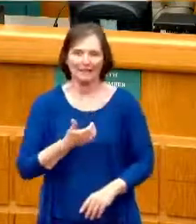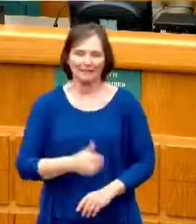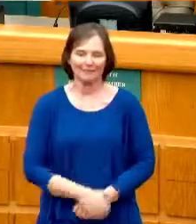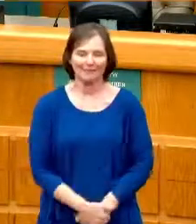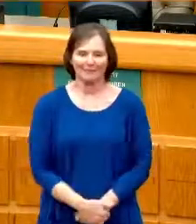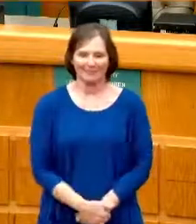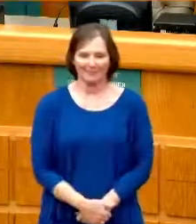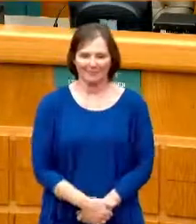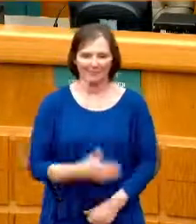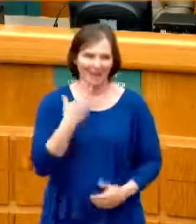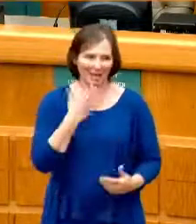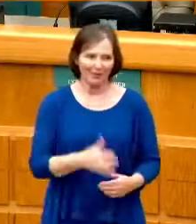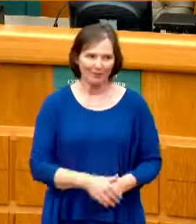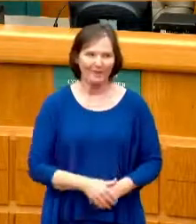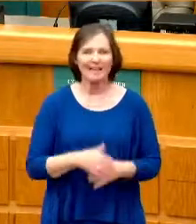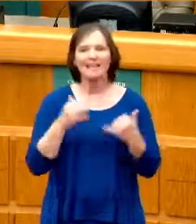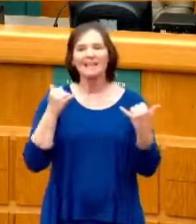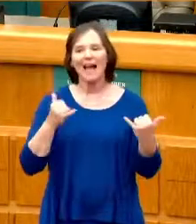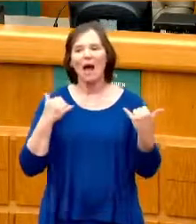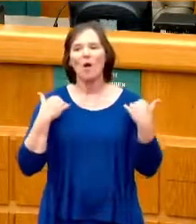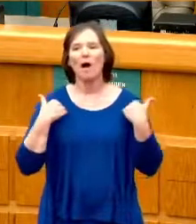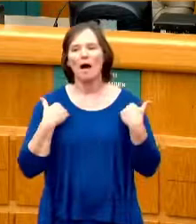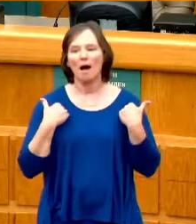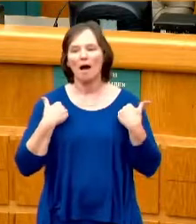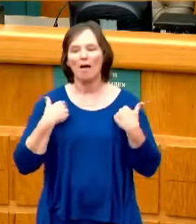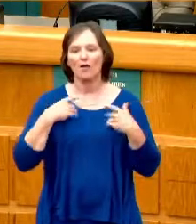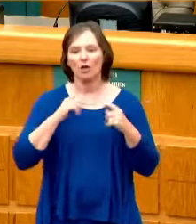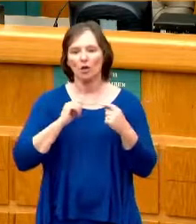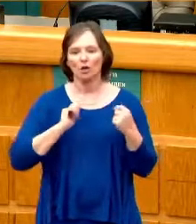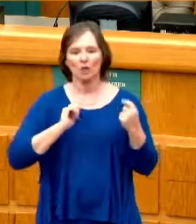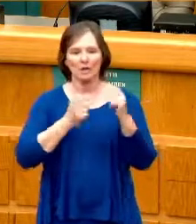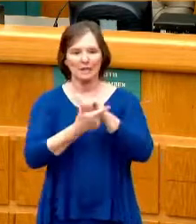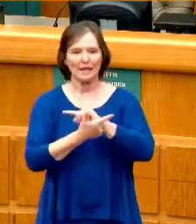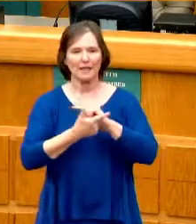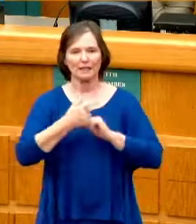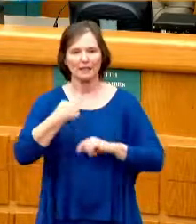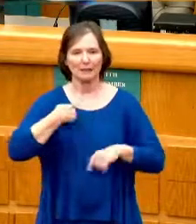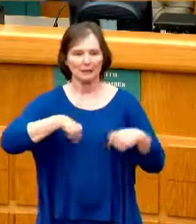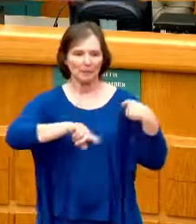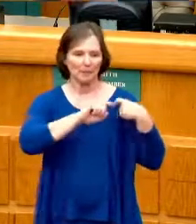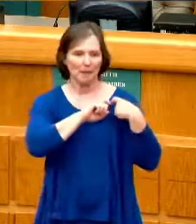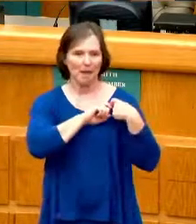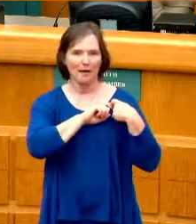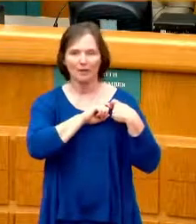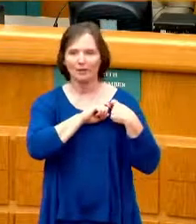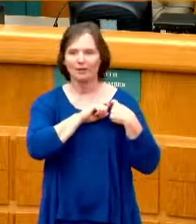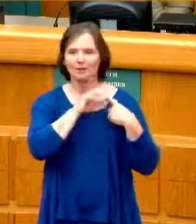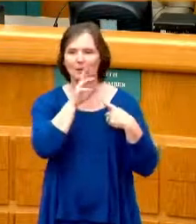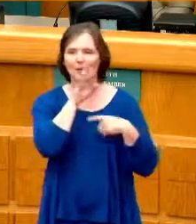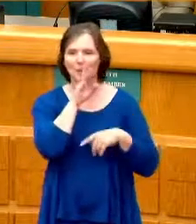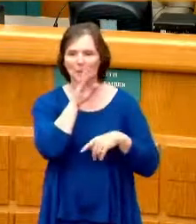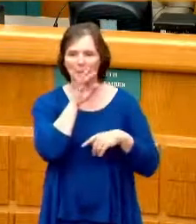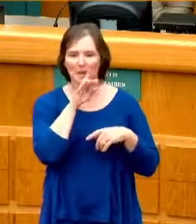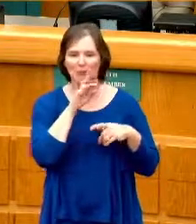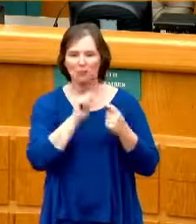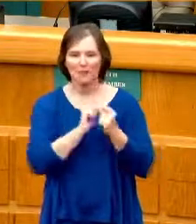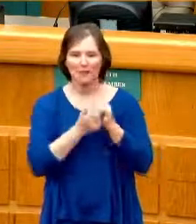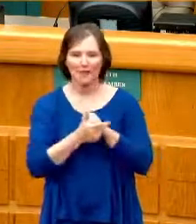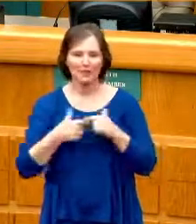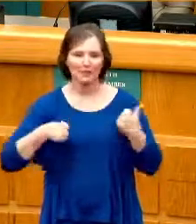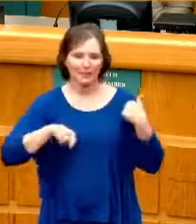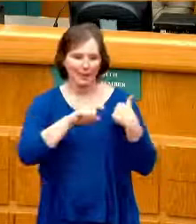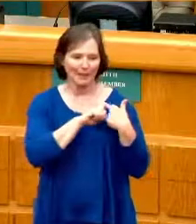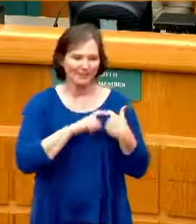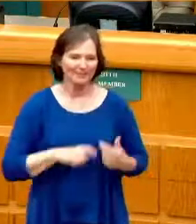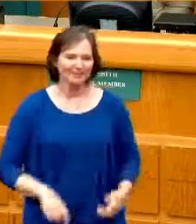Cuando comenzamos con las clínicas de vacunación, nuestro condado fue designado como un centro de distribución de vacunas y así lo hemos hecho. Estoy muy orgullosa del trabajo de